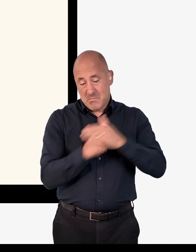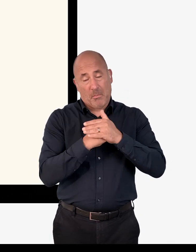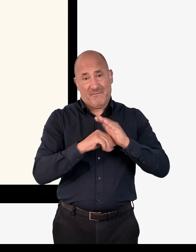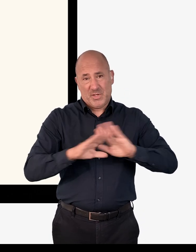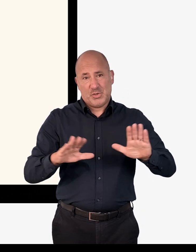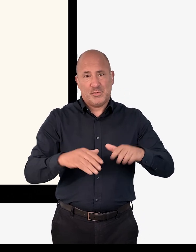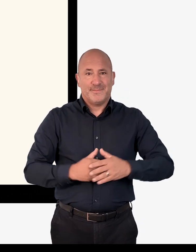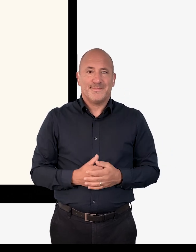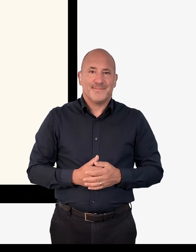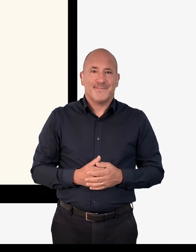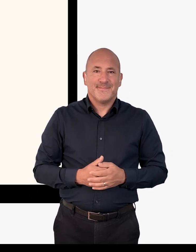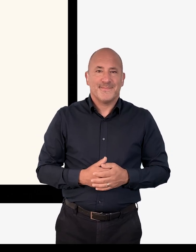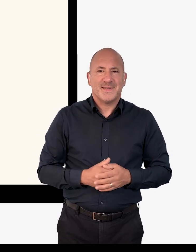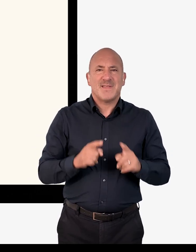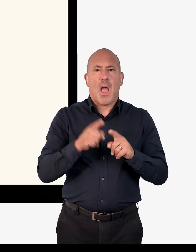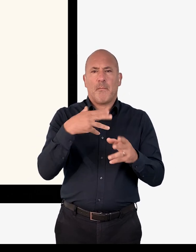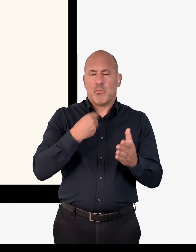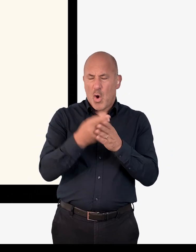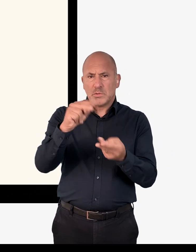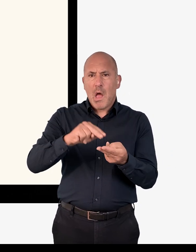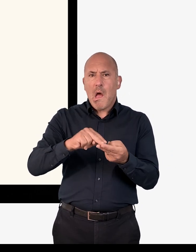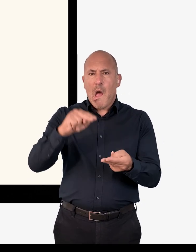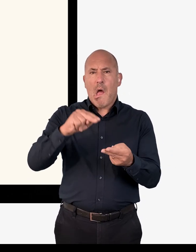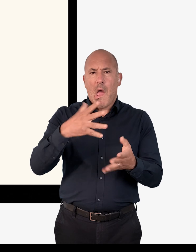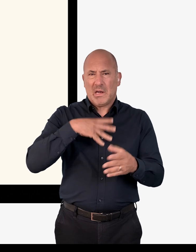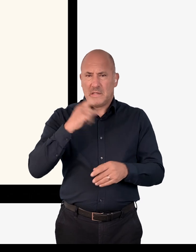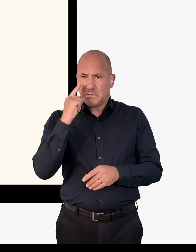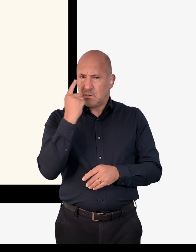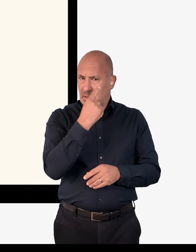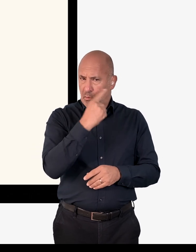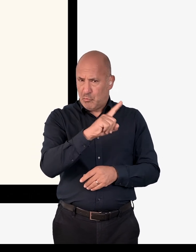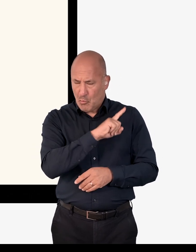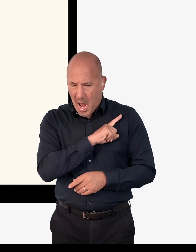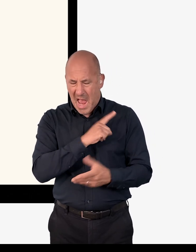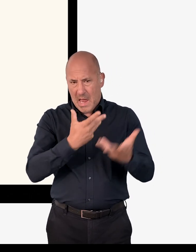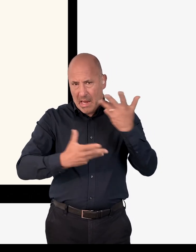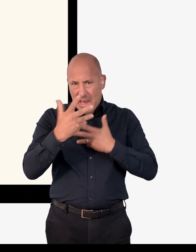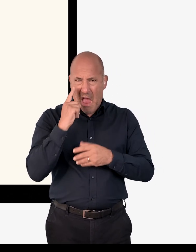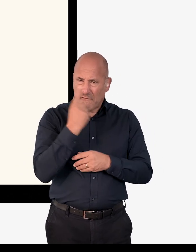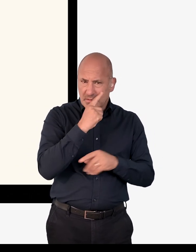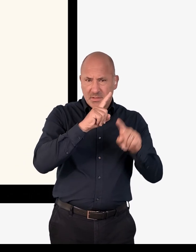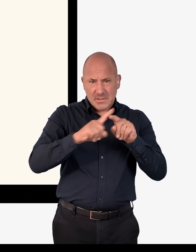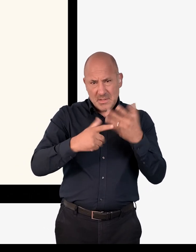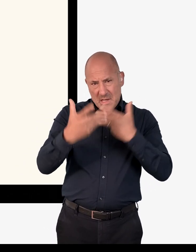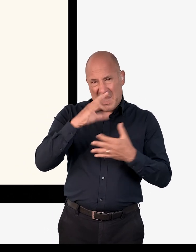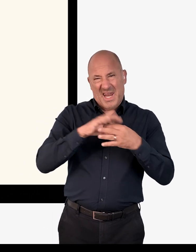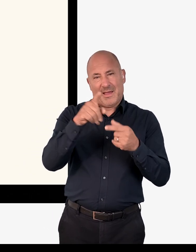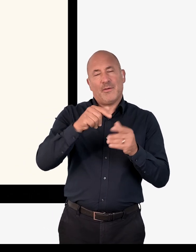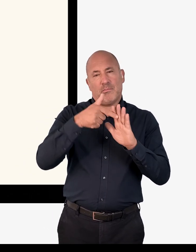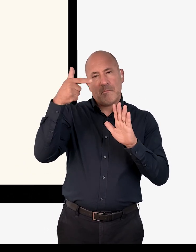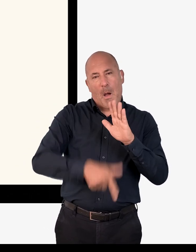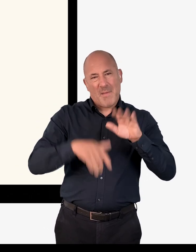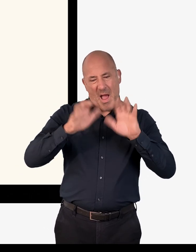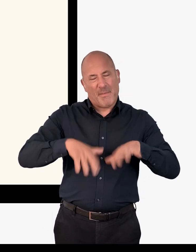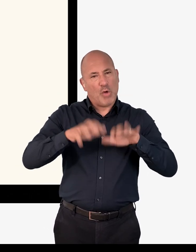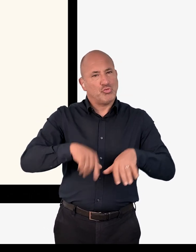maximum. You will need to provide evidence and demonstrate why the increased costs have occurred as part